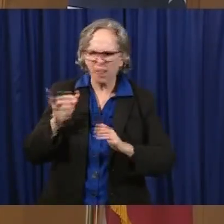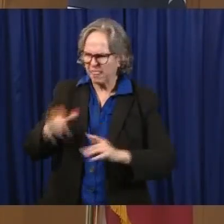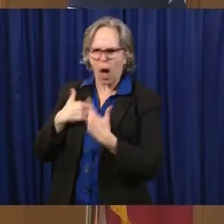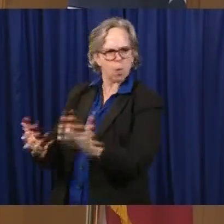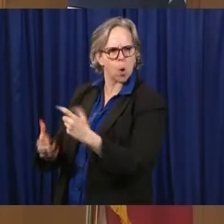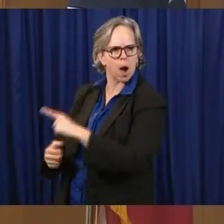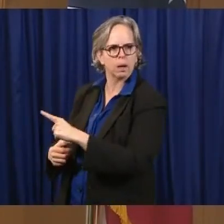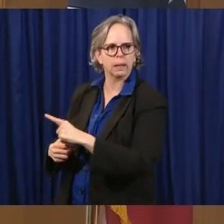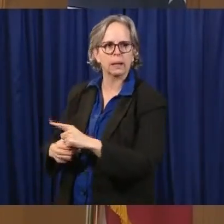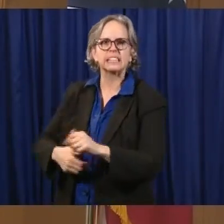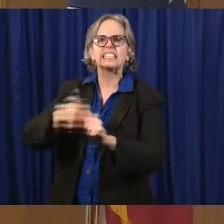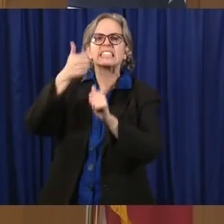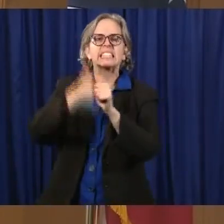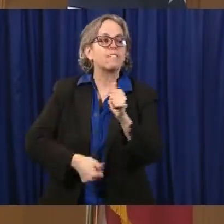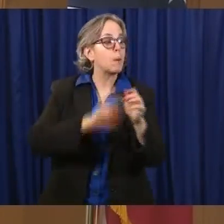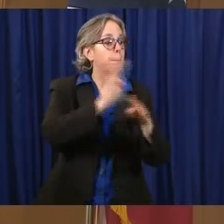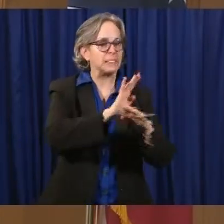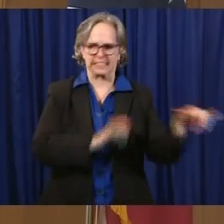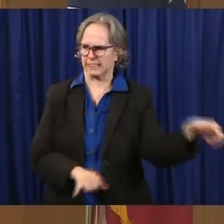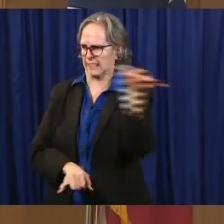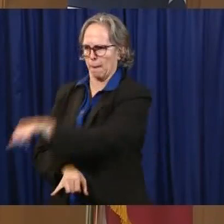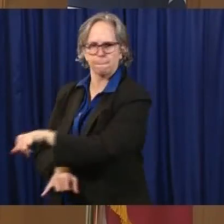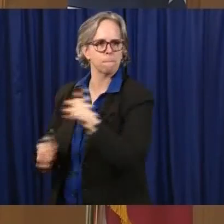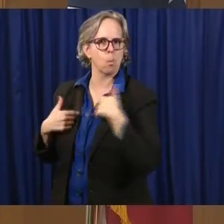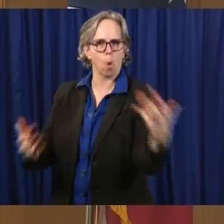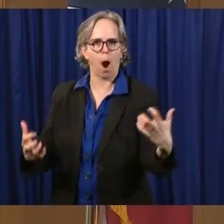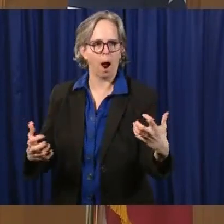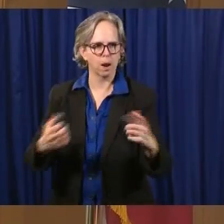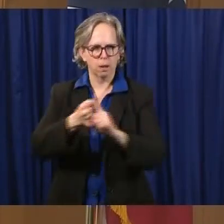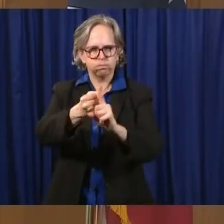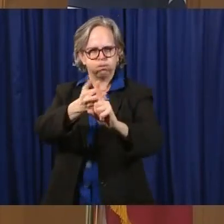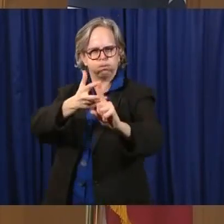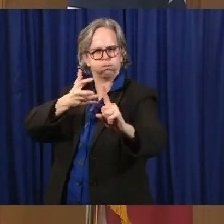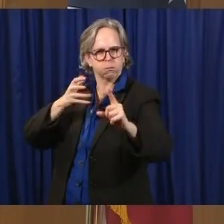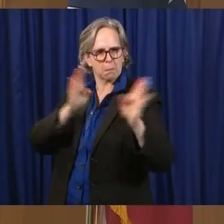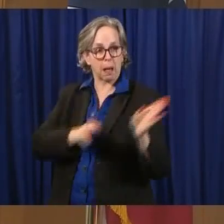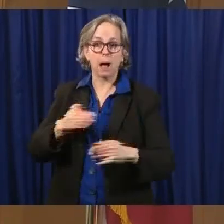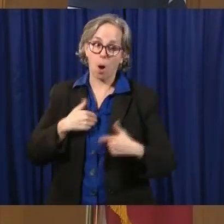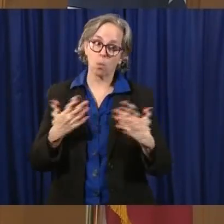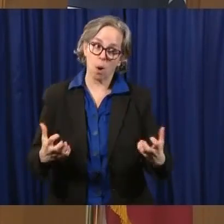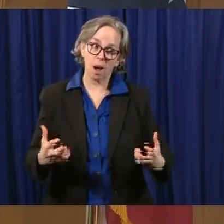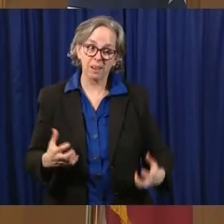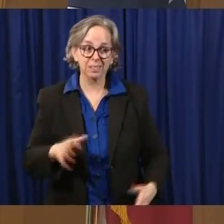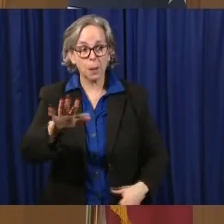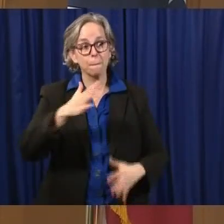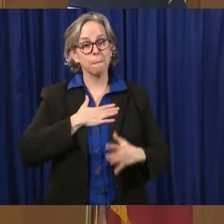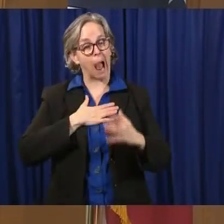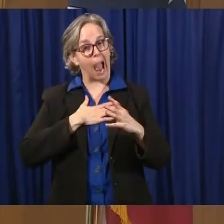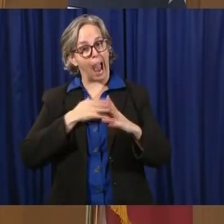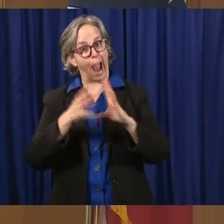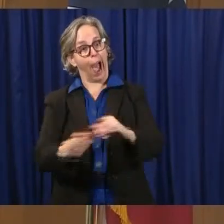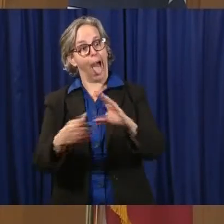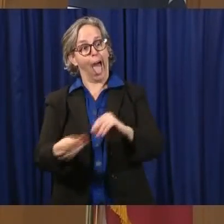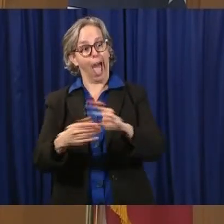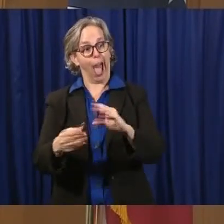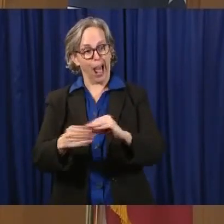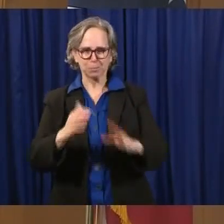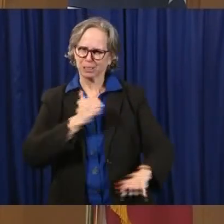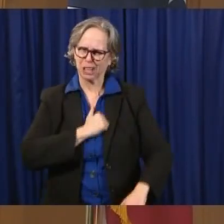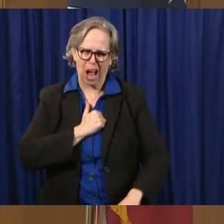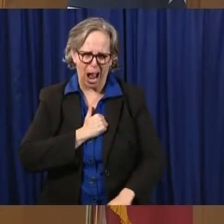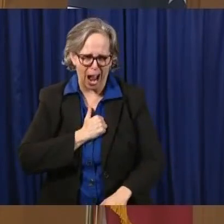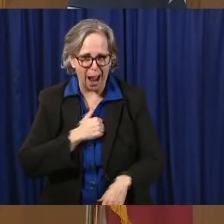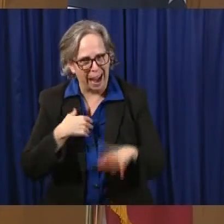going to have to figure that out. And so, long answer, and I apologize for the long answer,